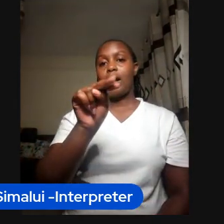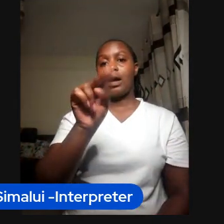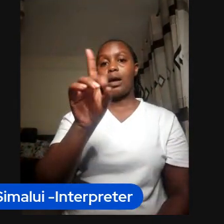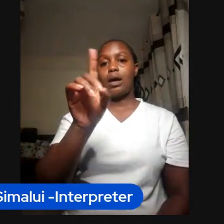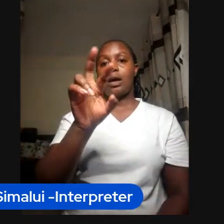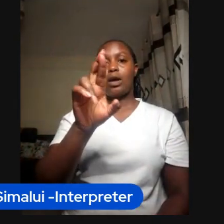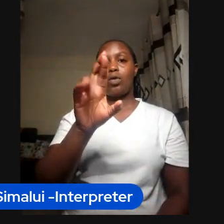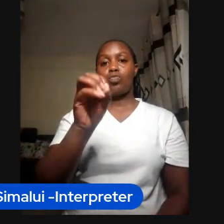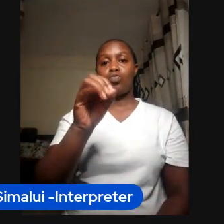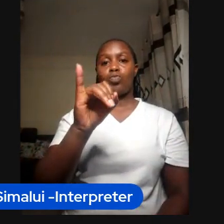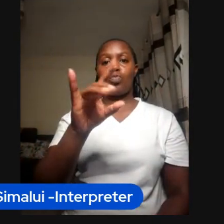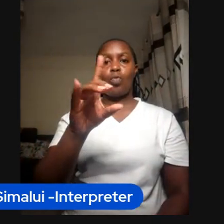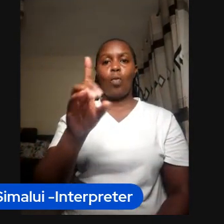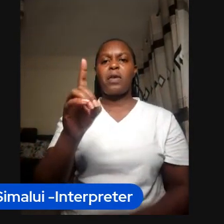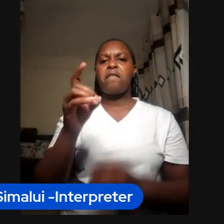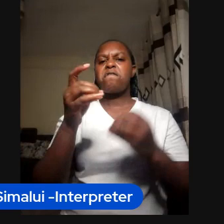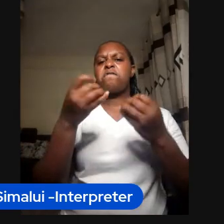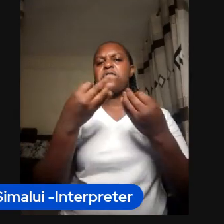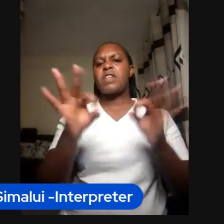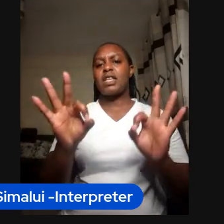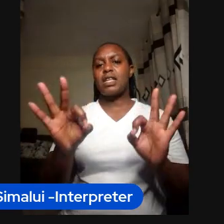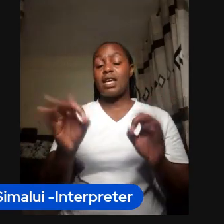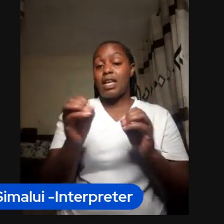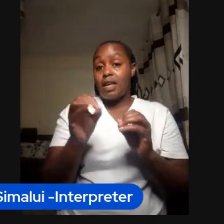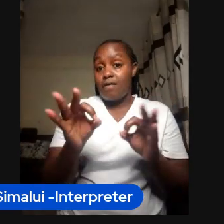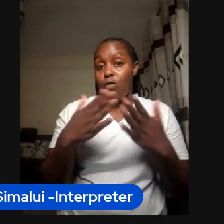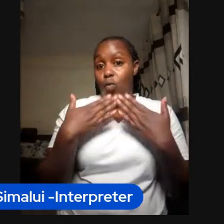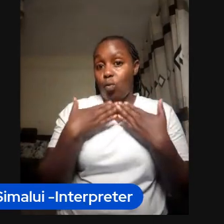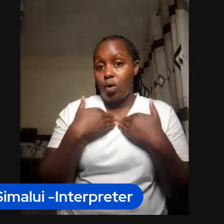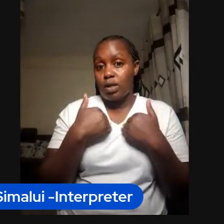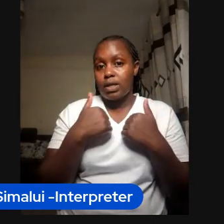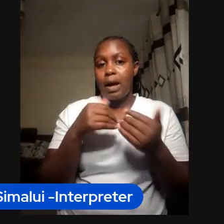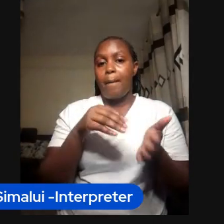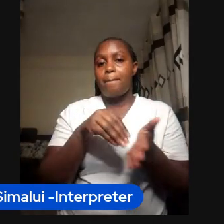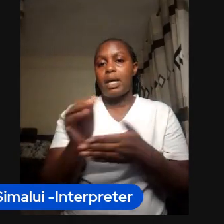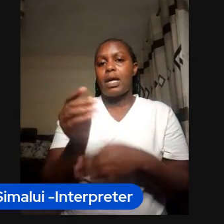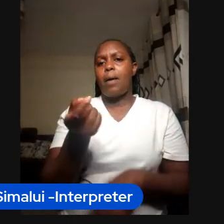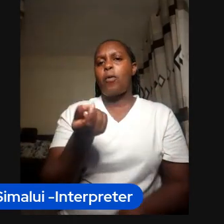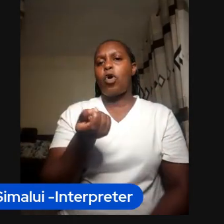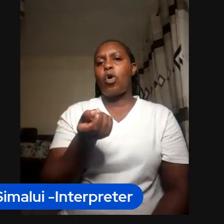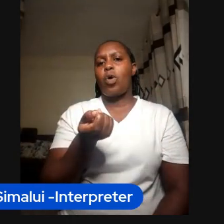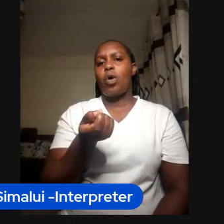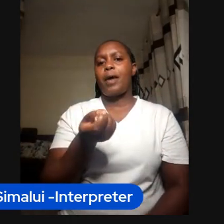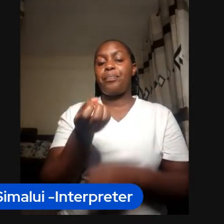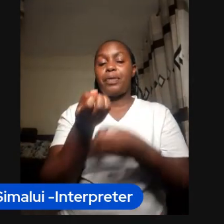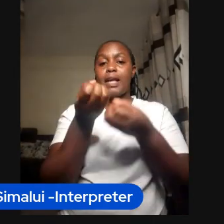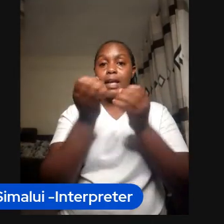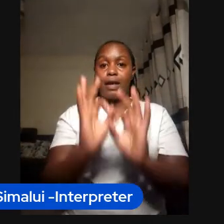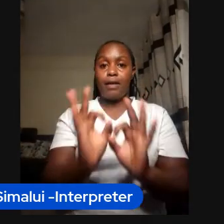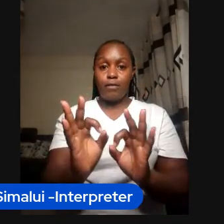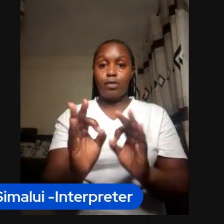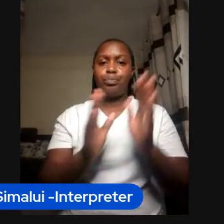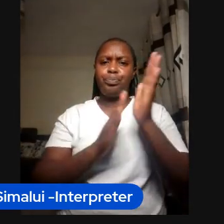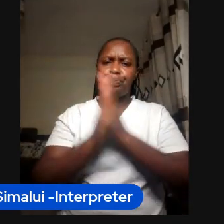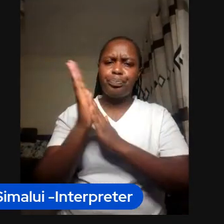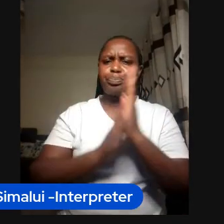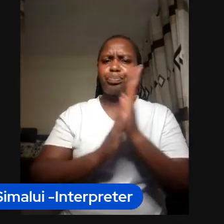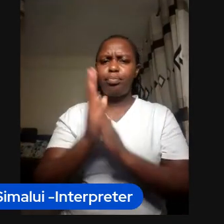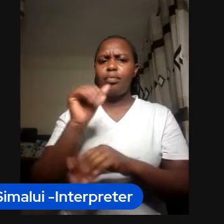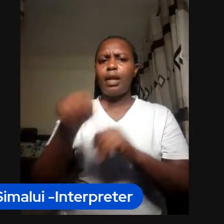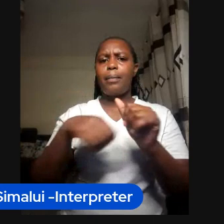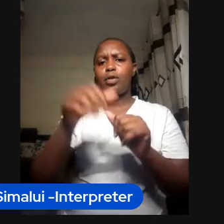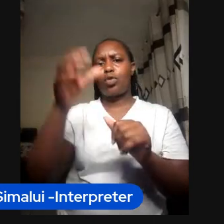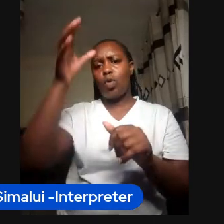pay, it's just a small amount. And that means if you are very enthusiastic about content creation, you will pay even